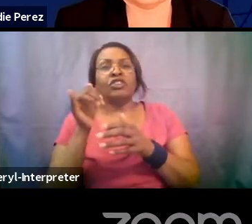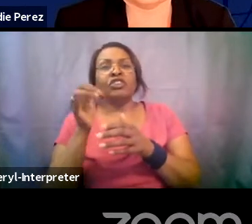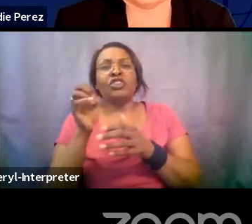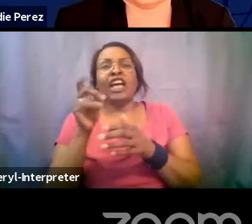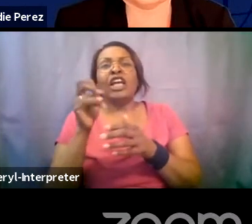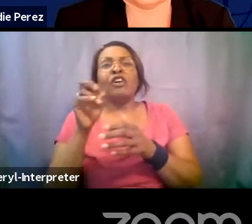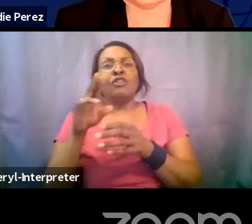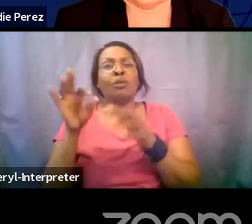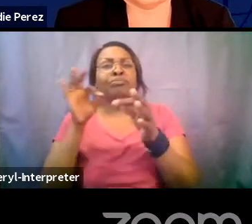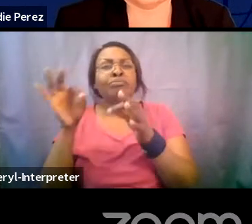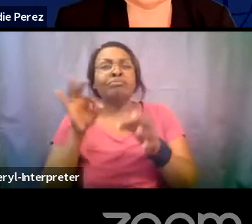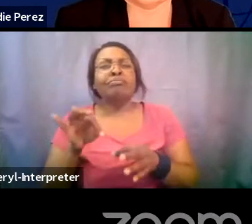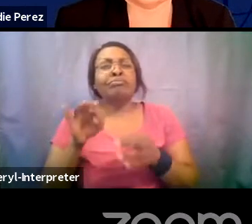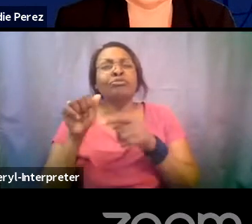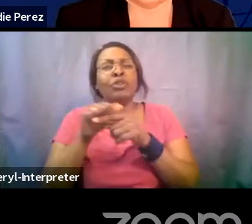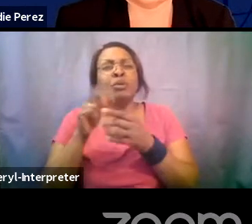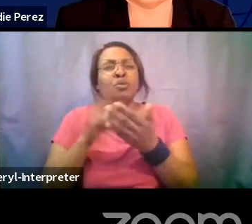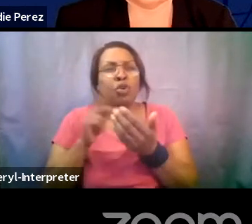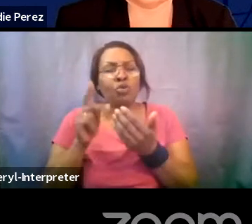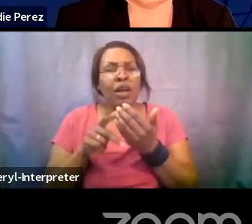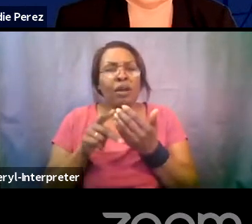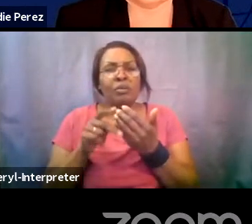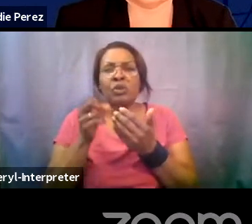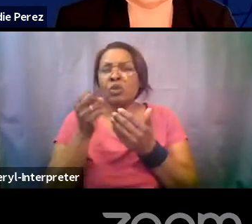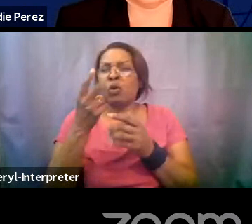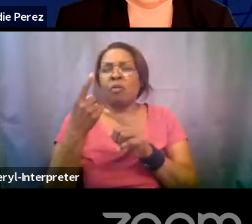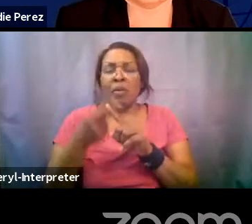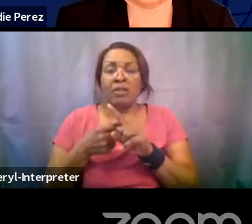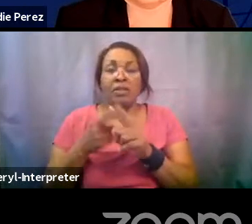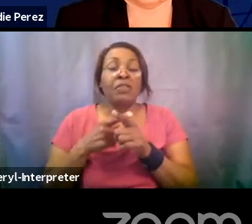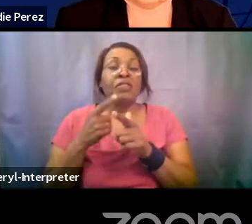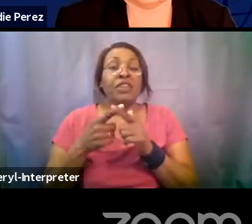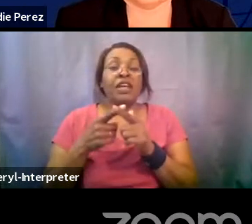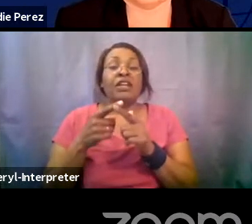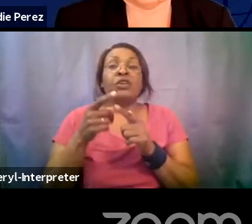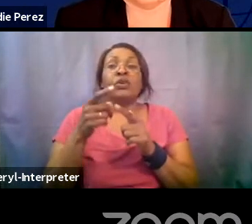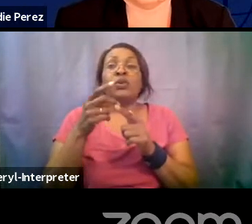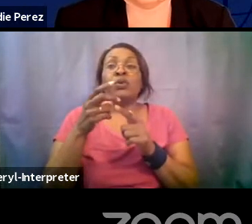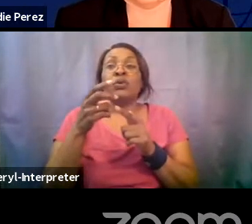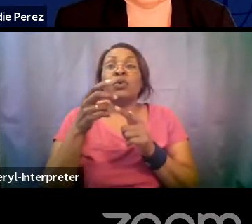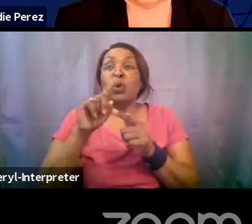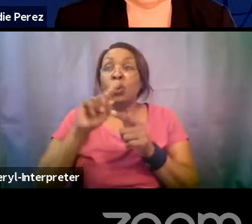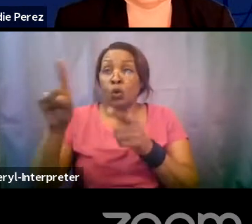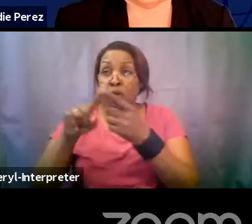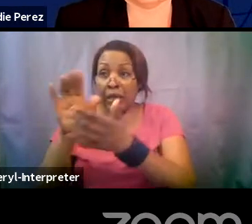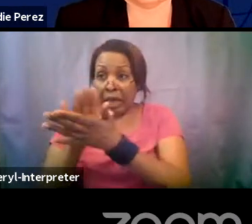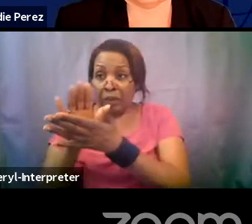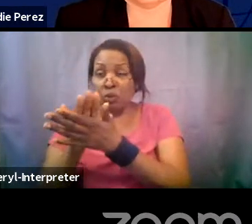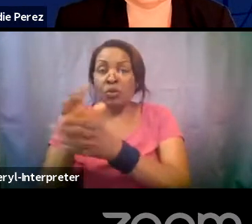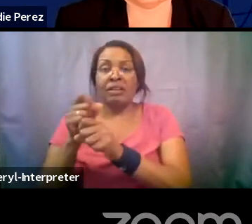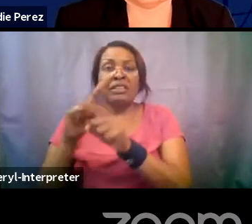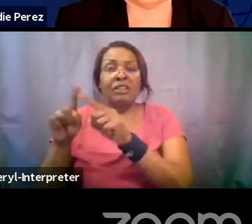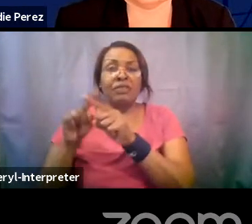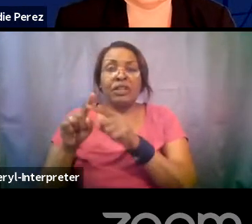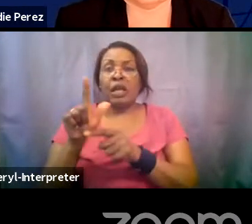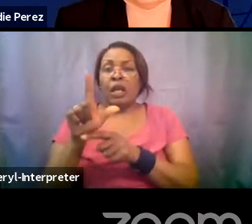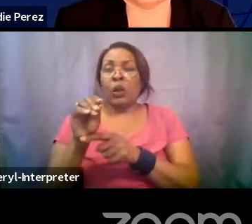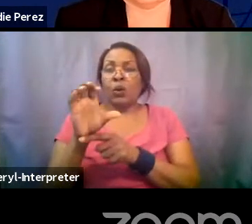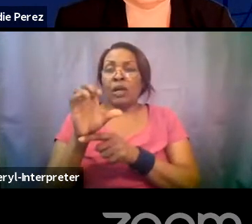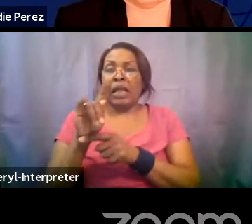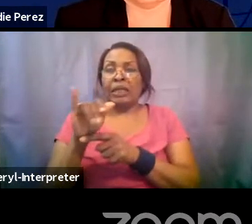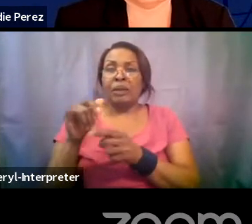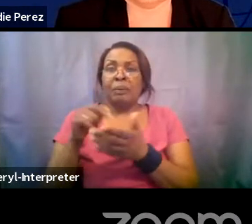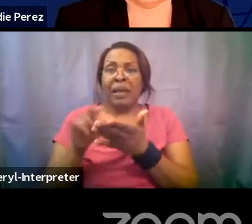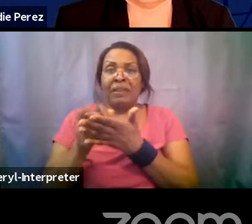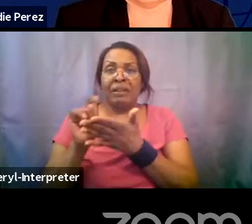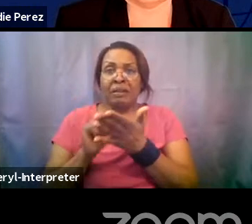discussed, that training program, that's about 8 to 12 months. Then you go to the academy, you'll get different locality pay at that time.